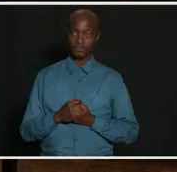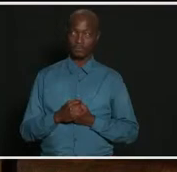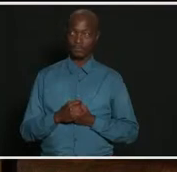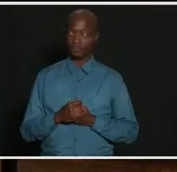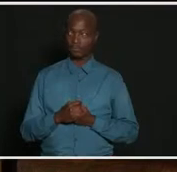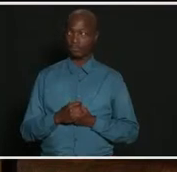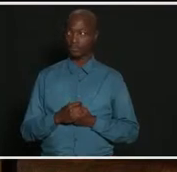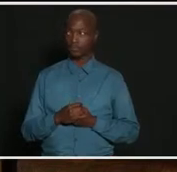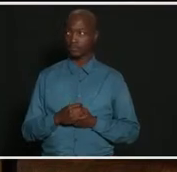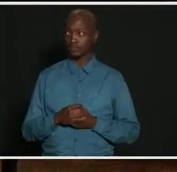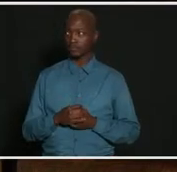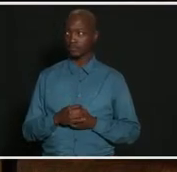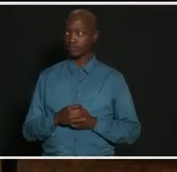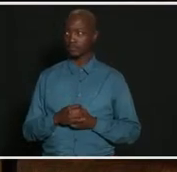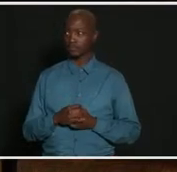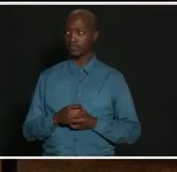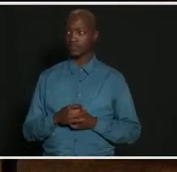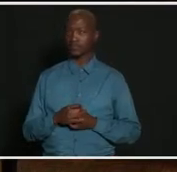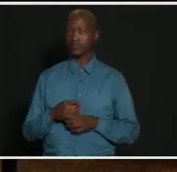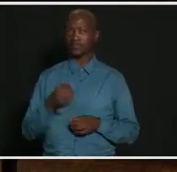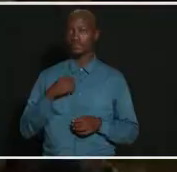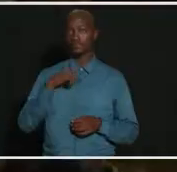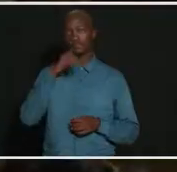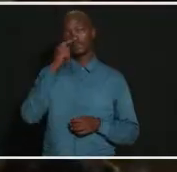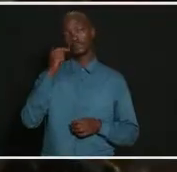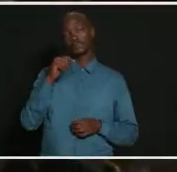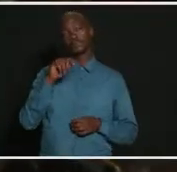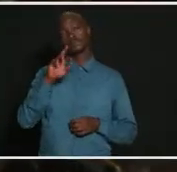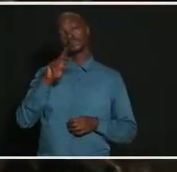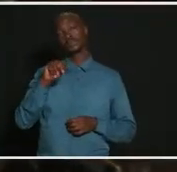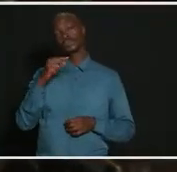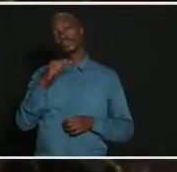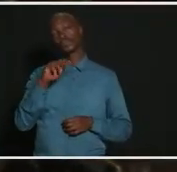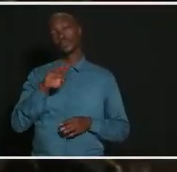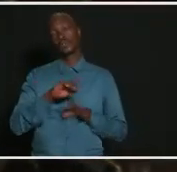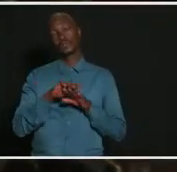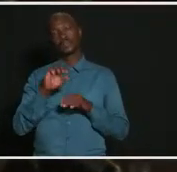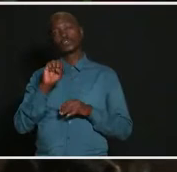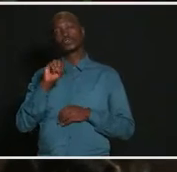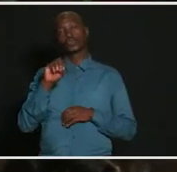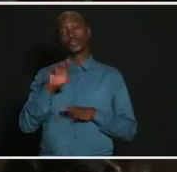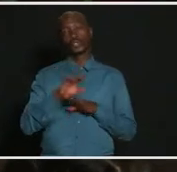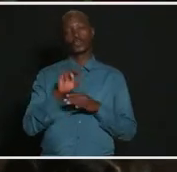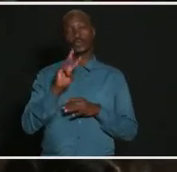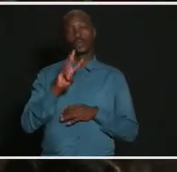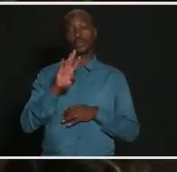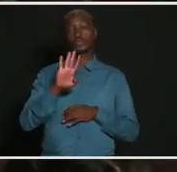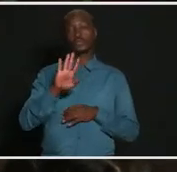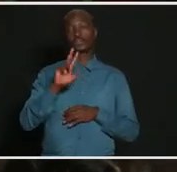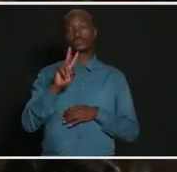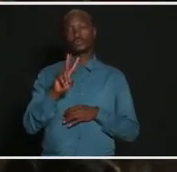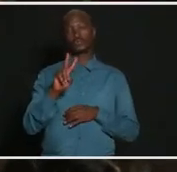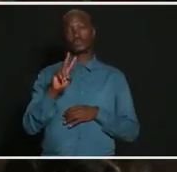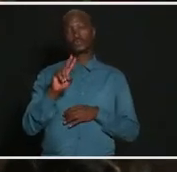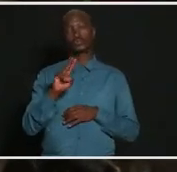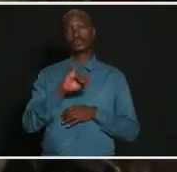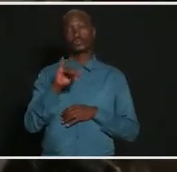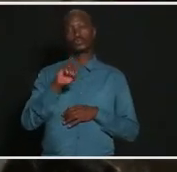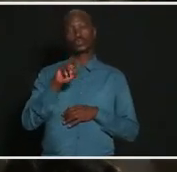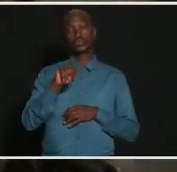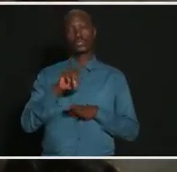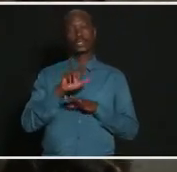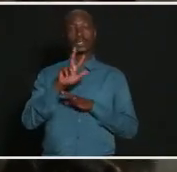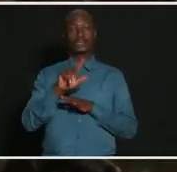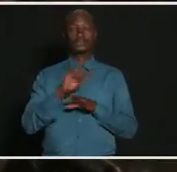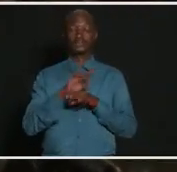no attention my name is I'm from Soweto what 52 Zone 8. chair I accept